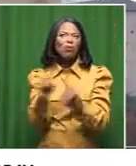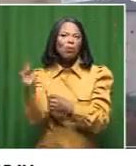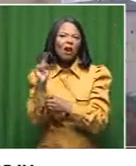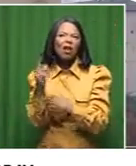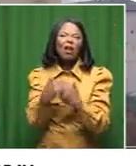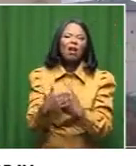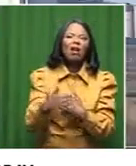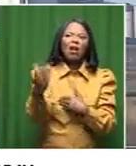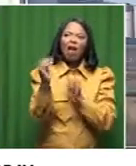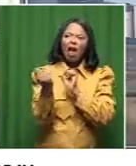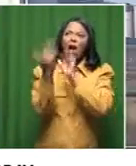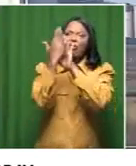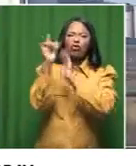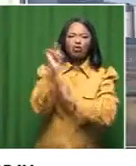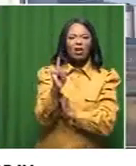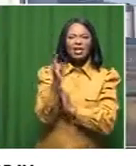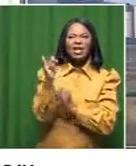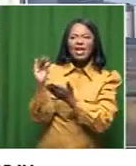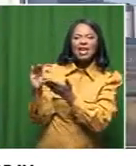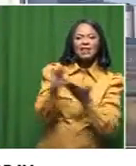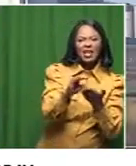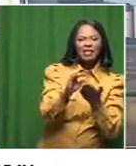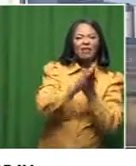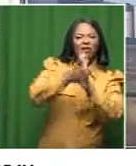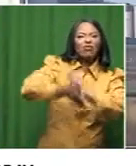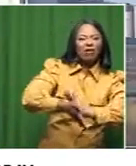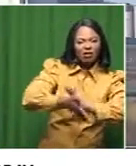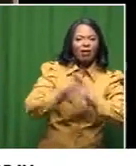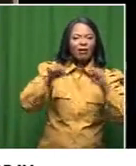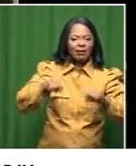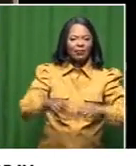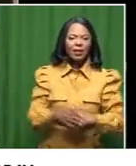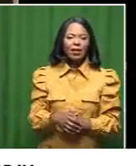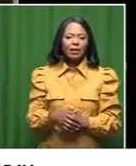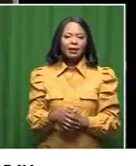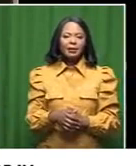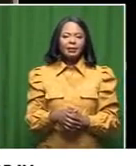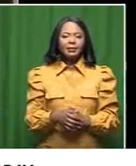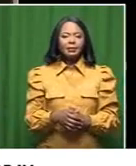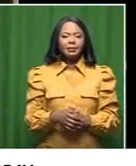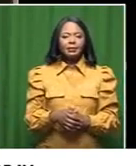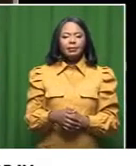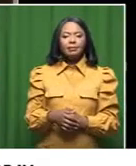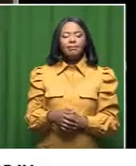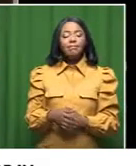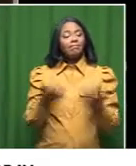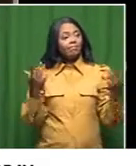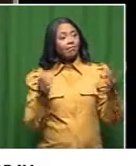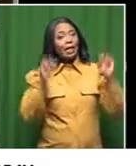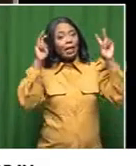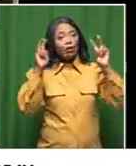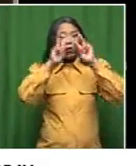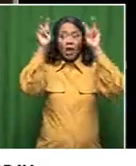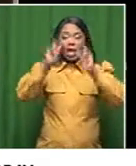to investing in the infrastructure right now. So just sticking with Eskom for a moment, we know of